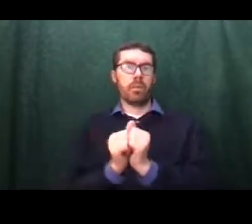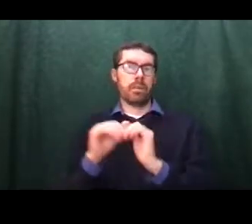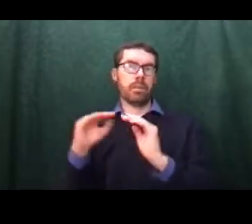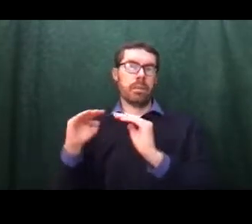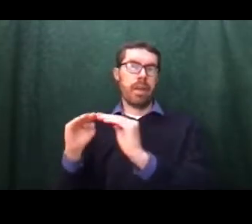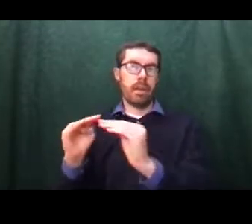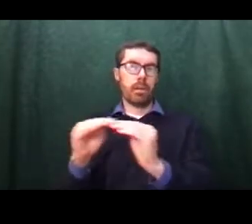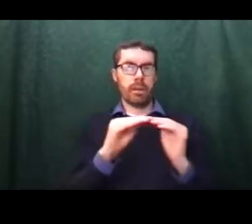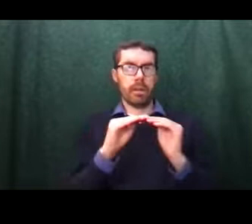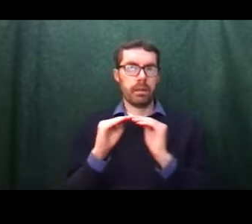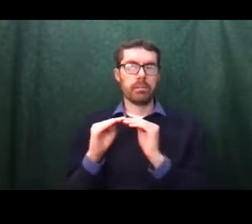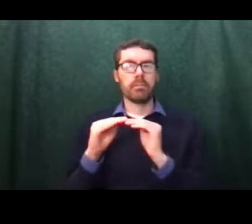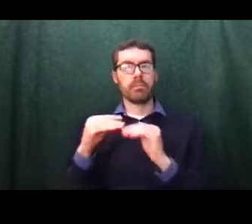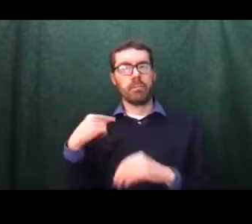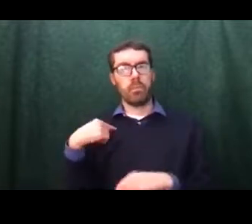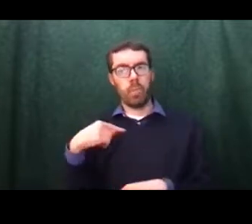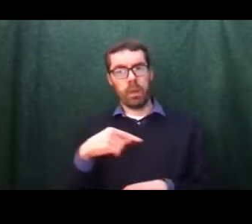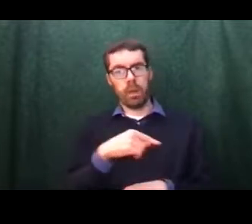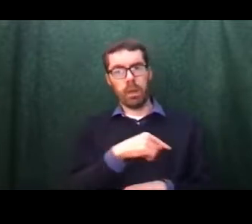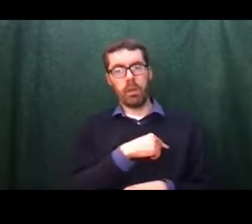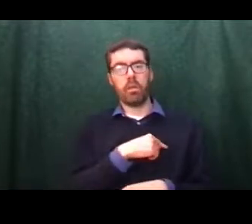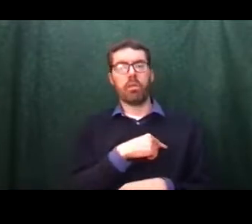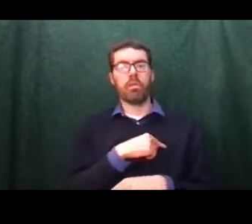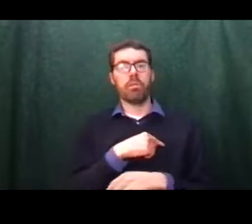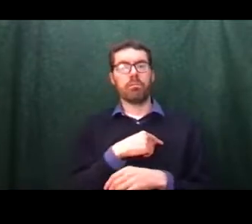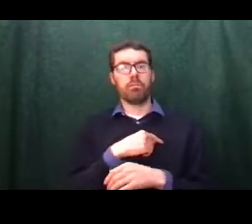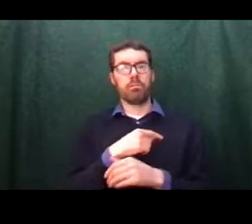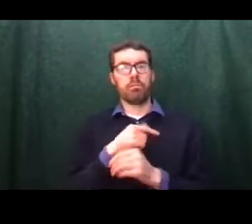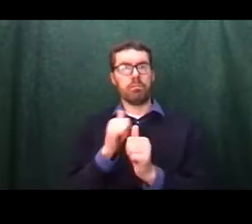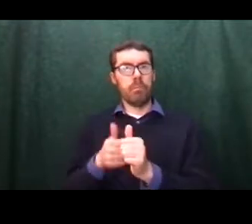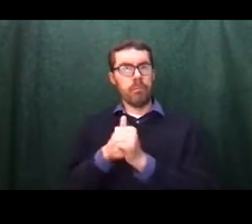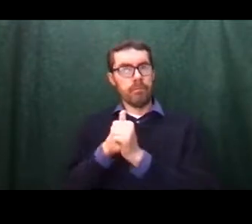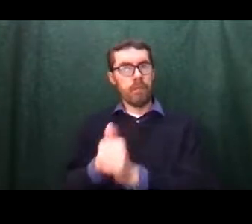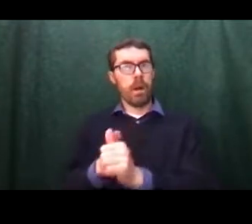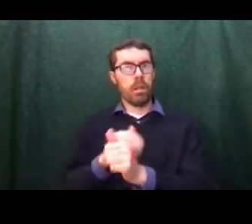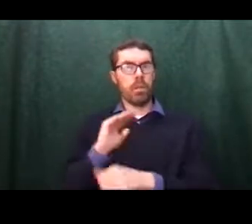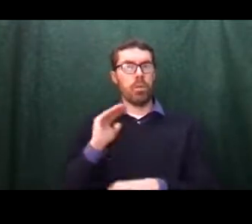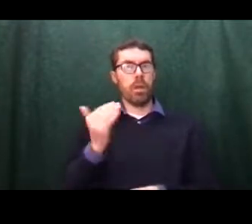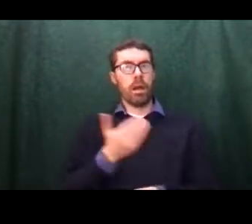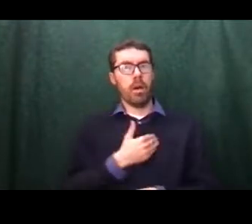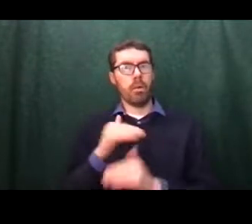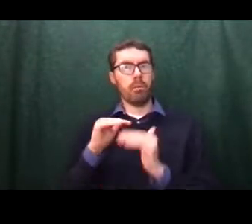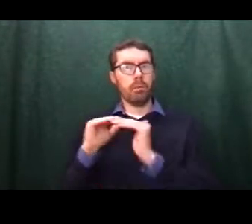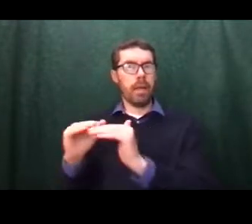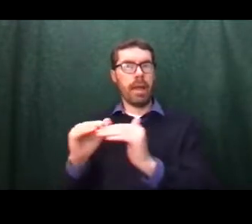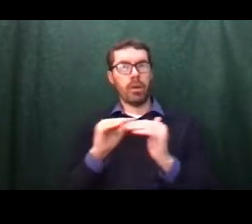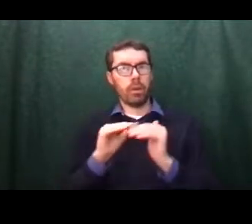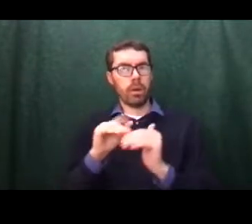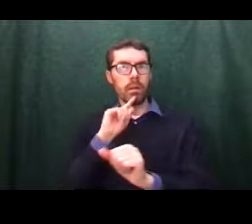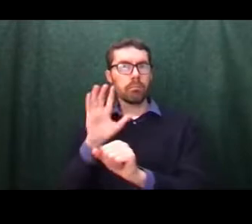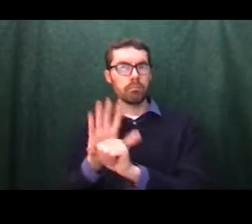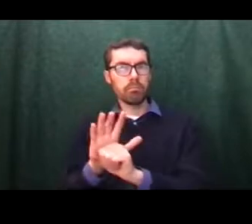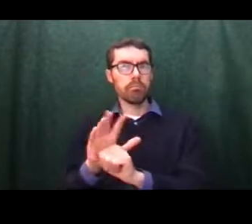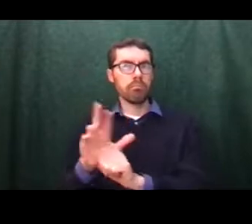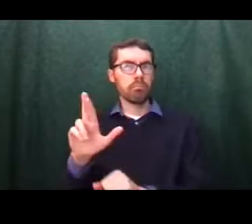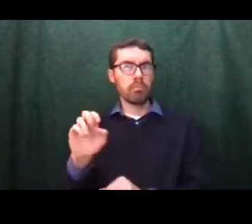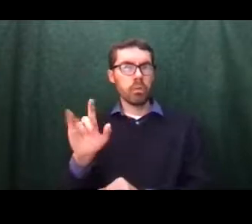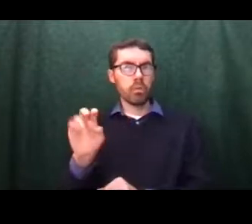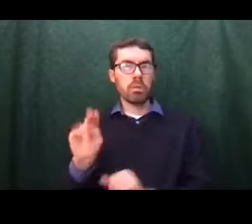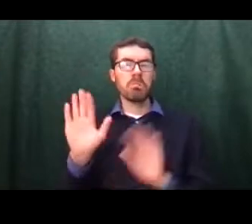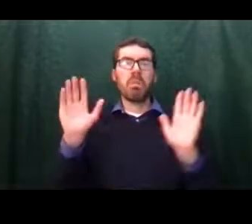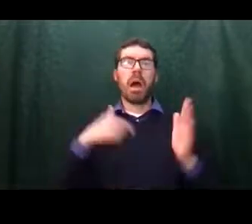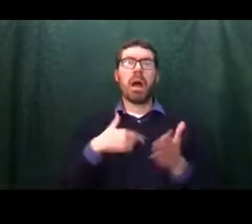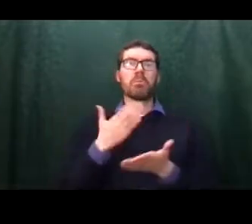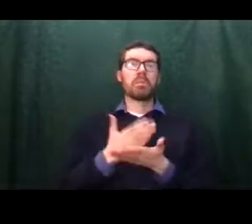we're staying true to what our equity resolution has informed us. And I'm going to stop